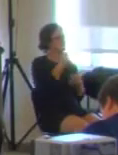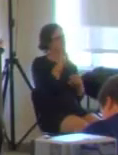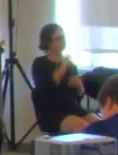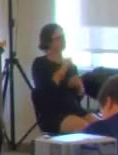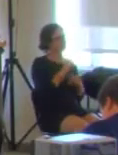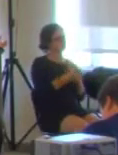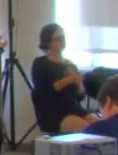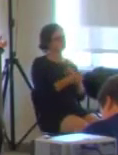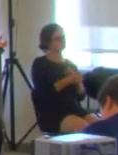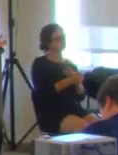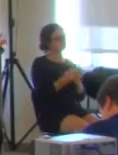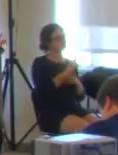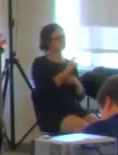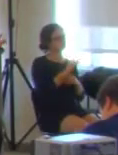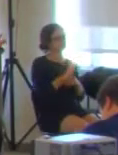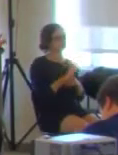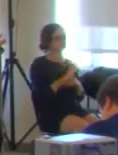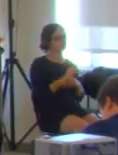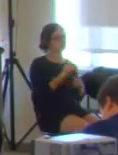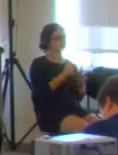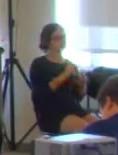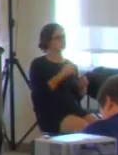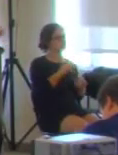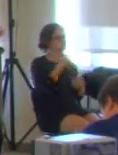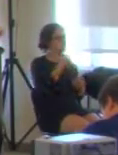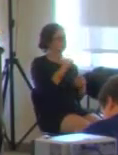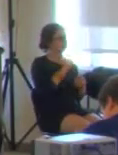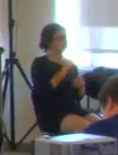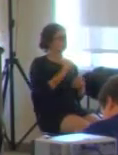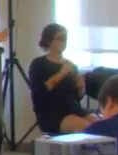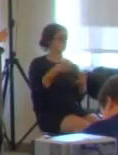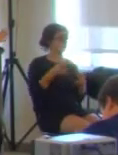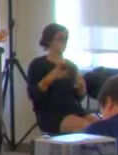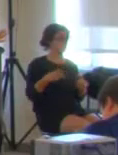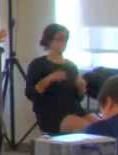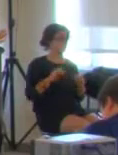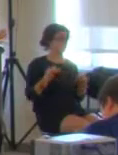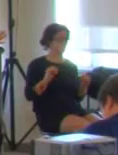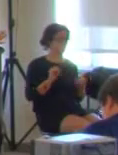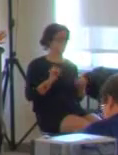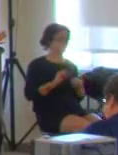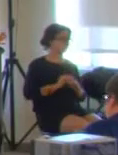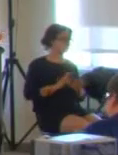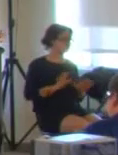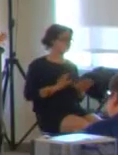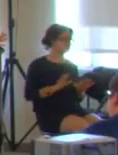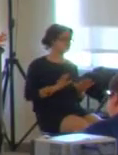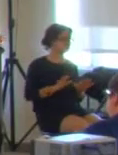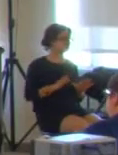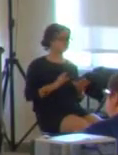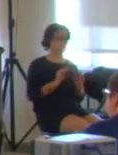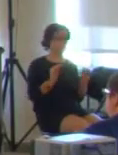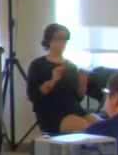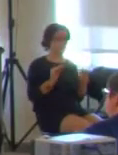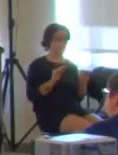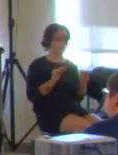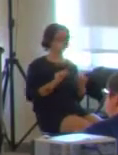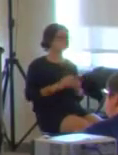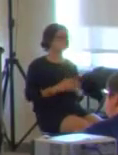I'd say 60%, but the rest have no insurance whatsoever. They have none.